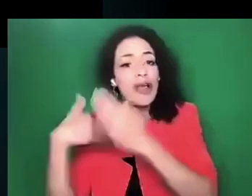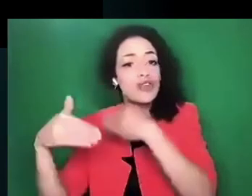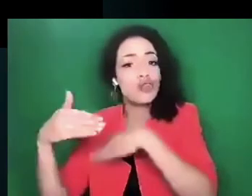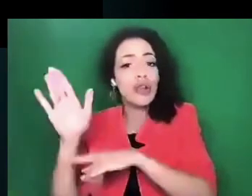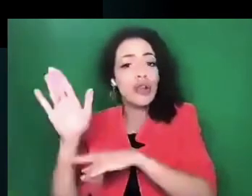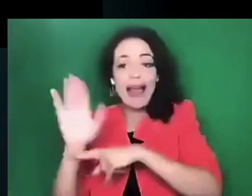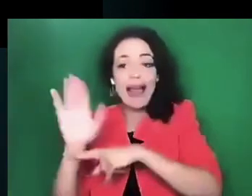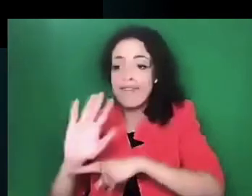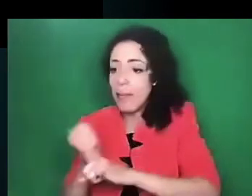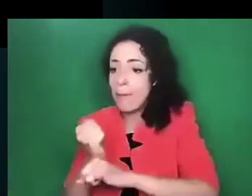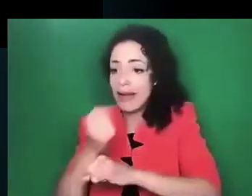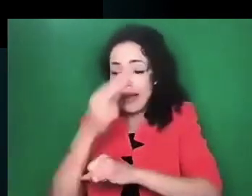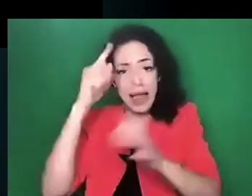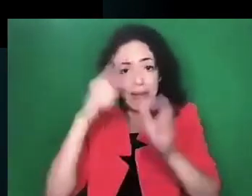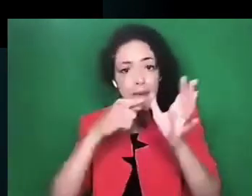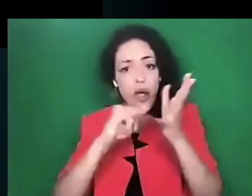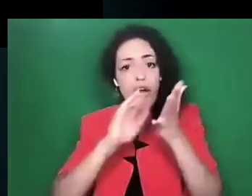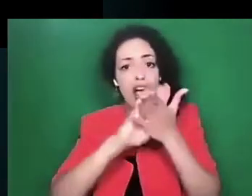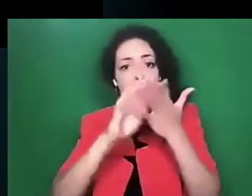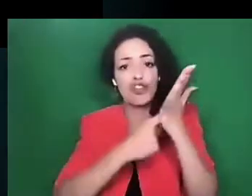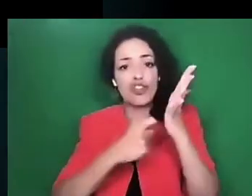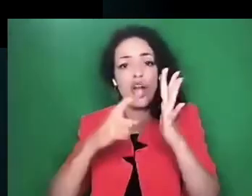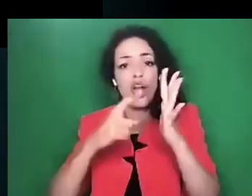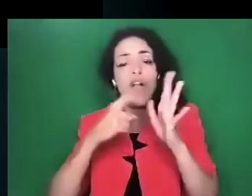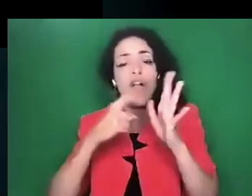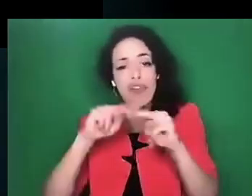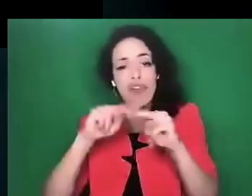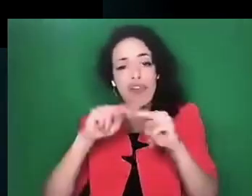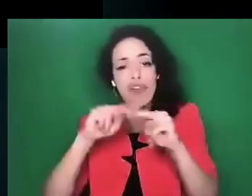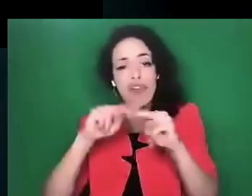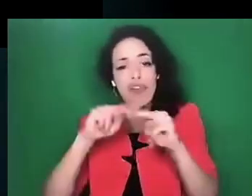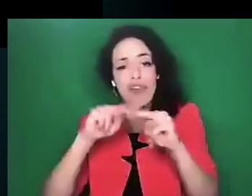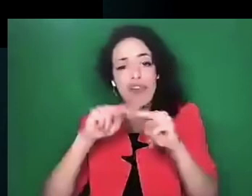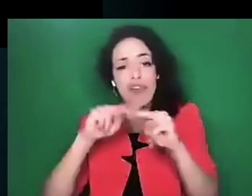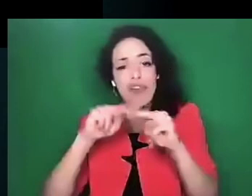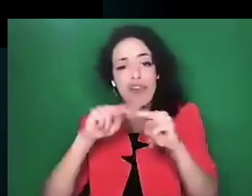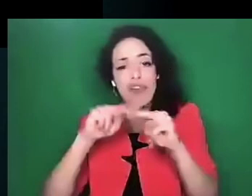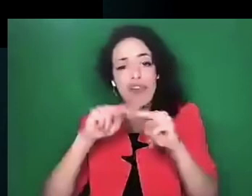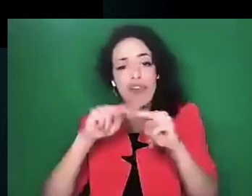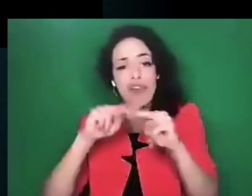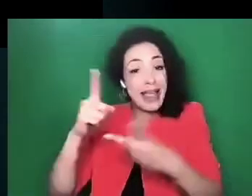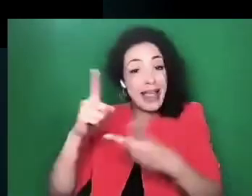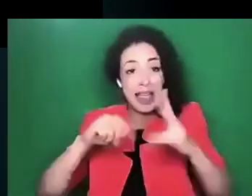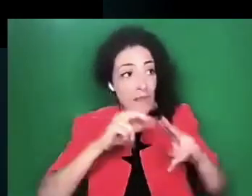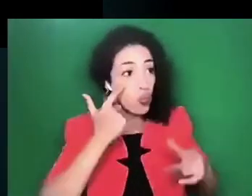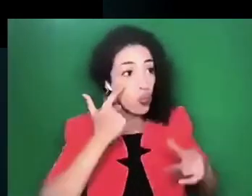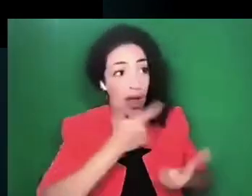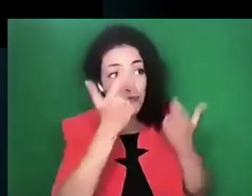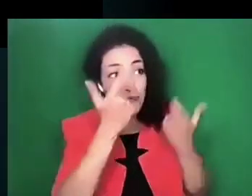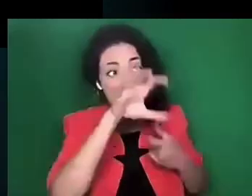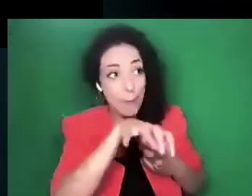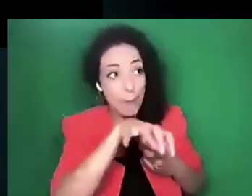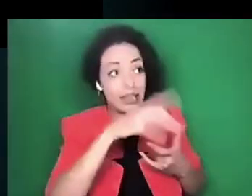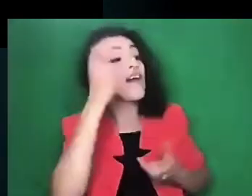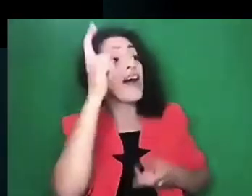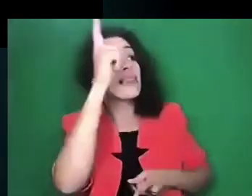that no longer exists, you need to find the people that used to go to the place. And if you find them, you find the place. And this was a